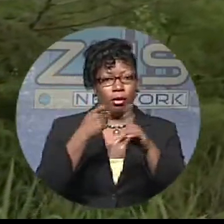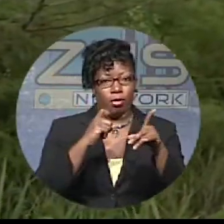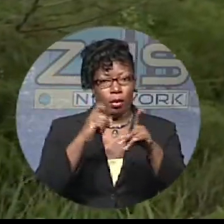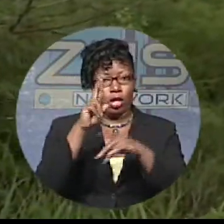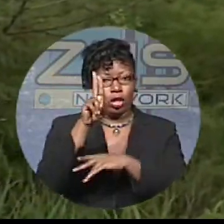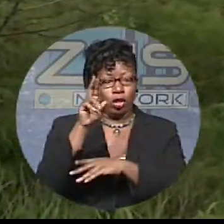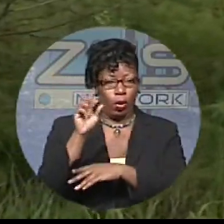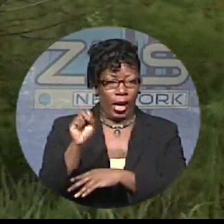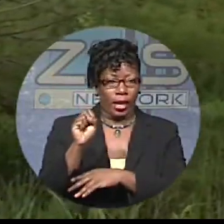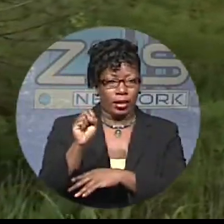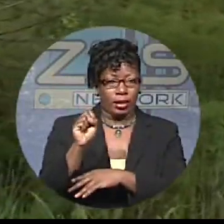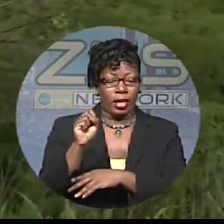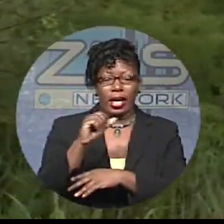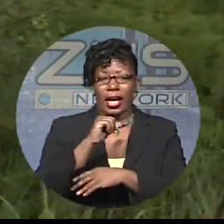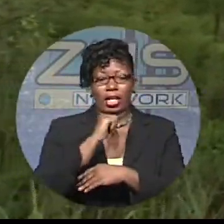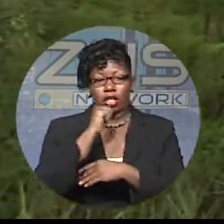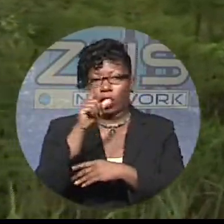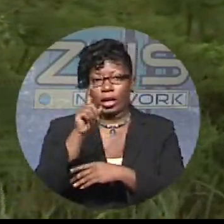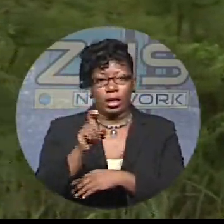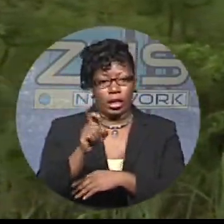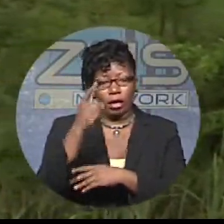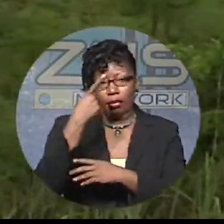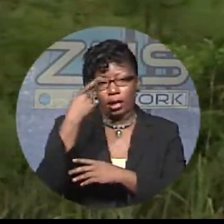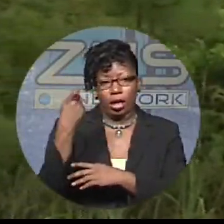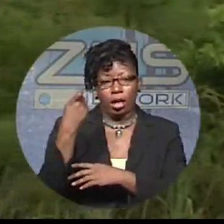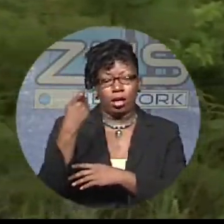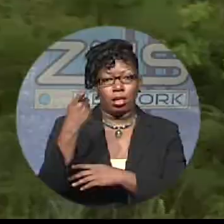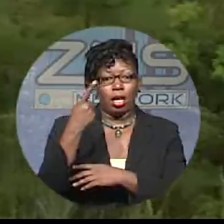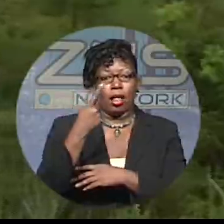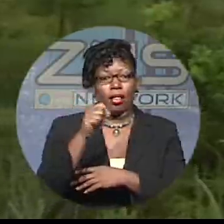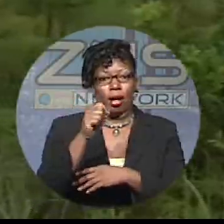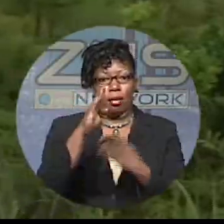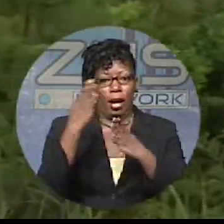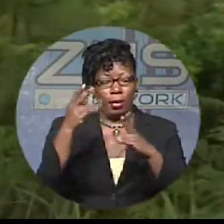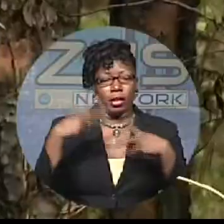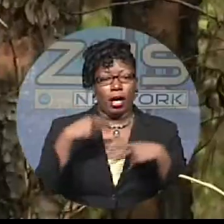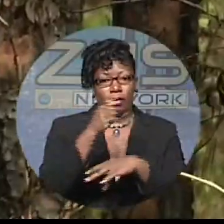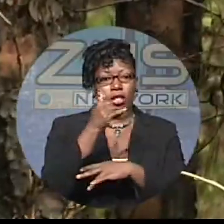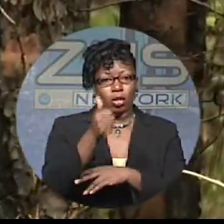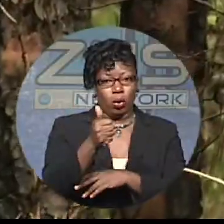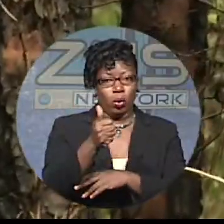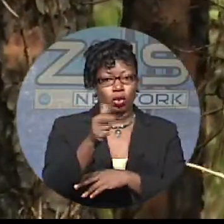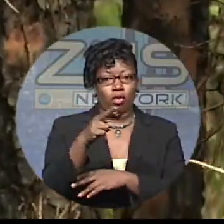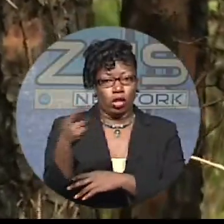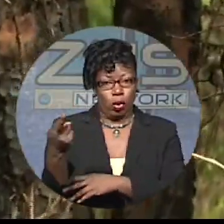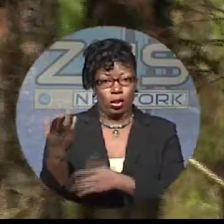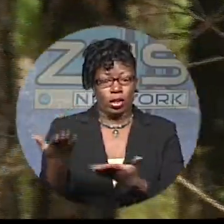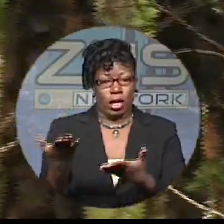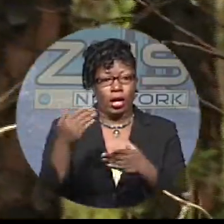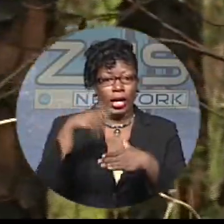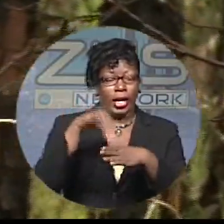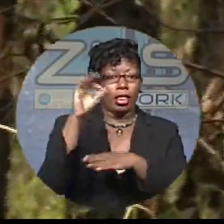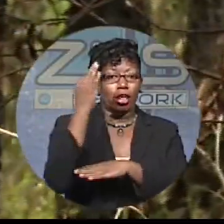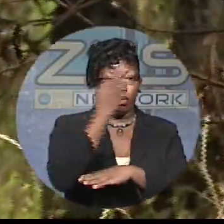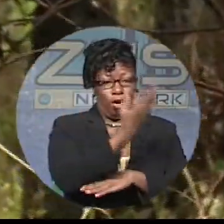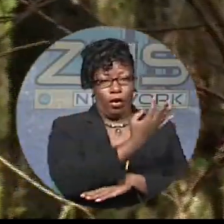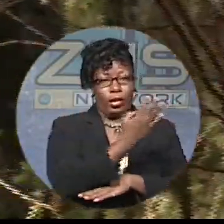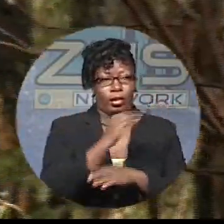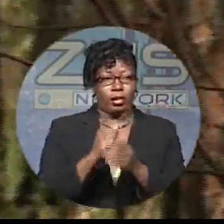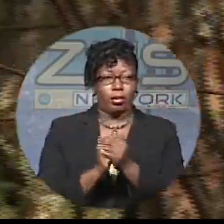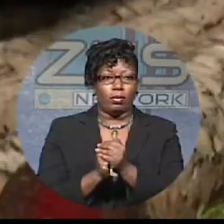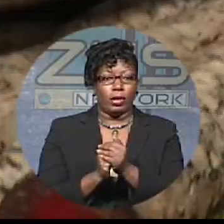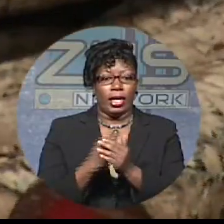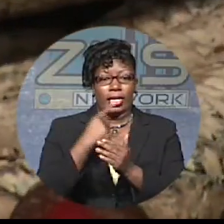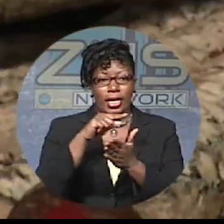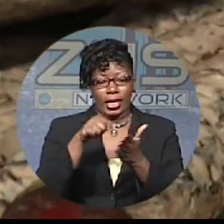US, and that's not necessary because the Bahamas has their own resources here in the forest. Minister of the Environment Ken Dorsett says this new